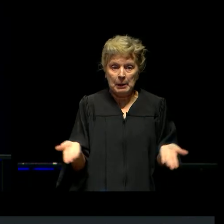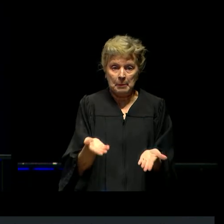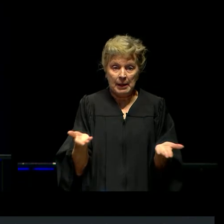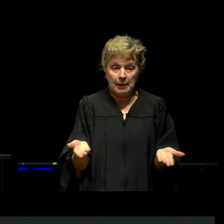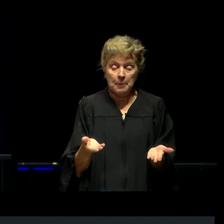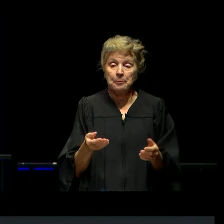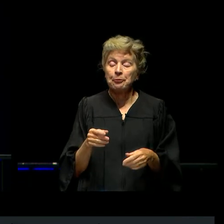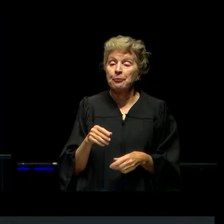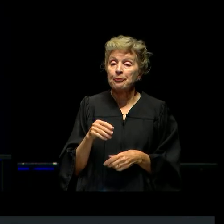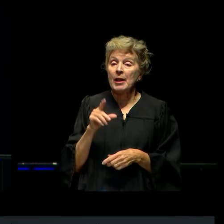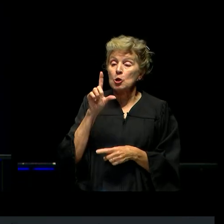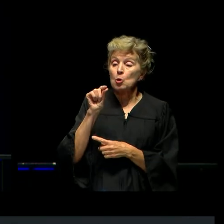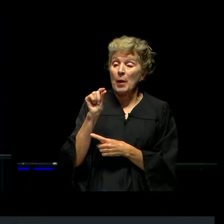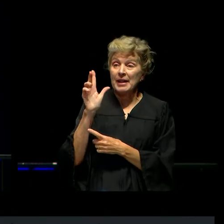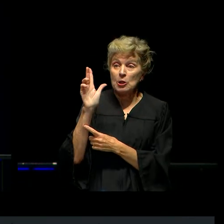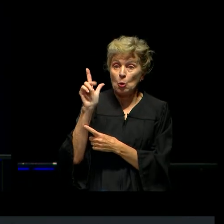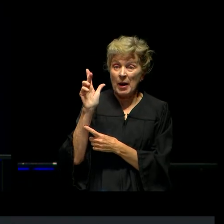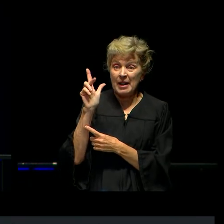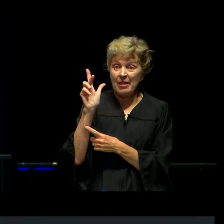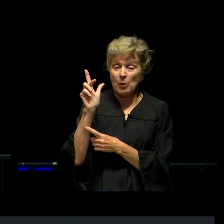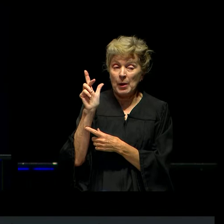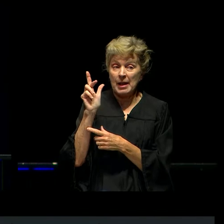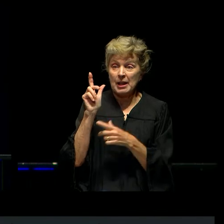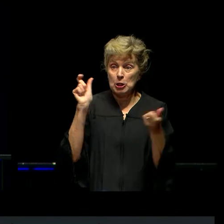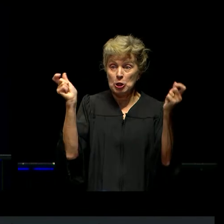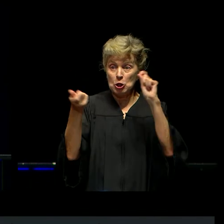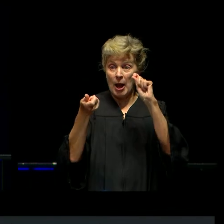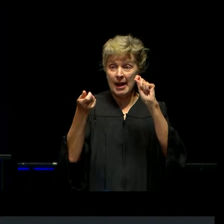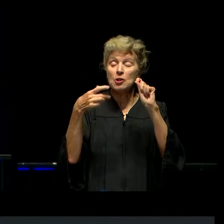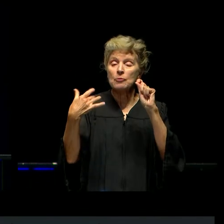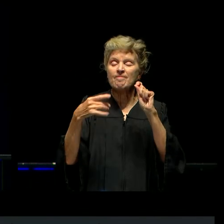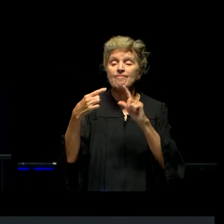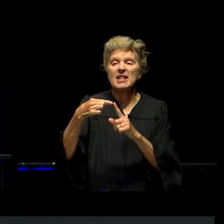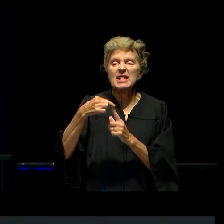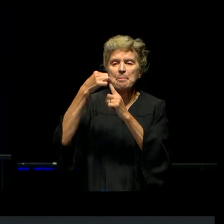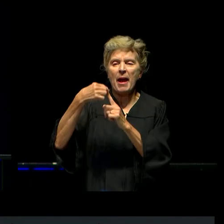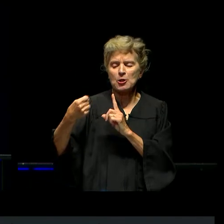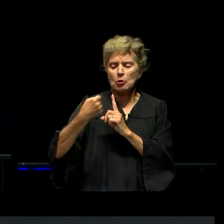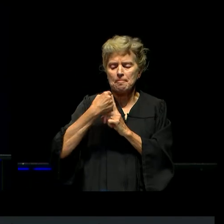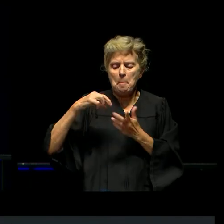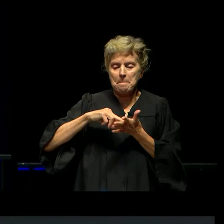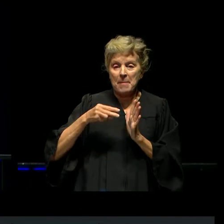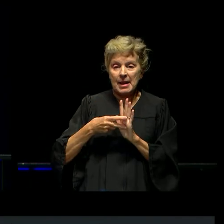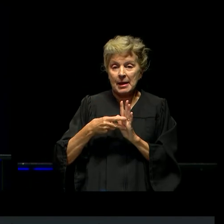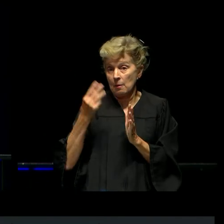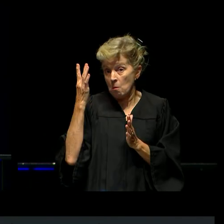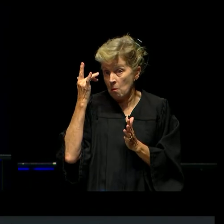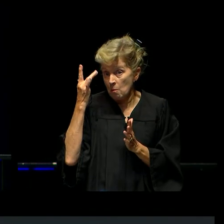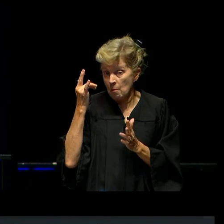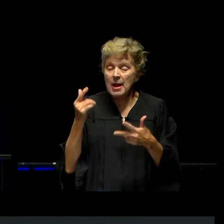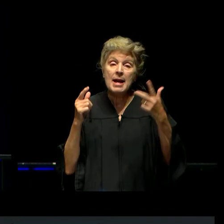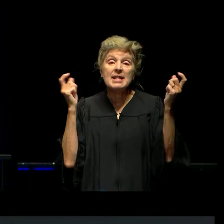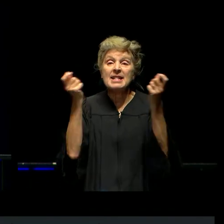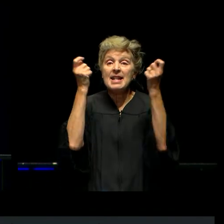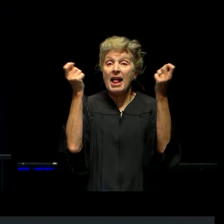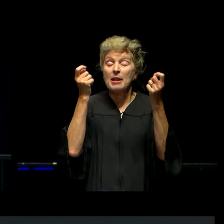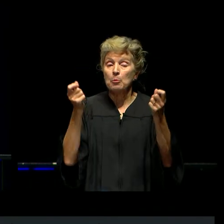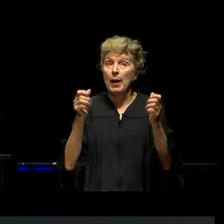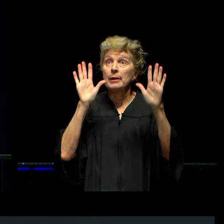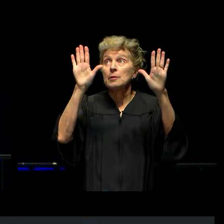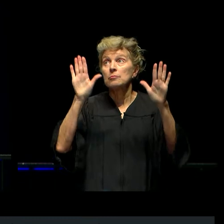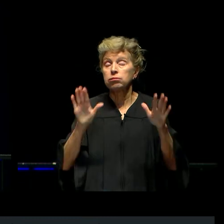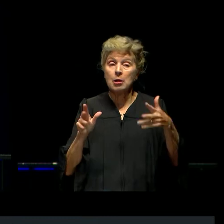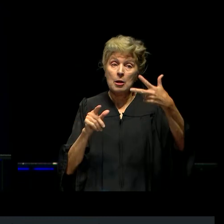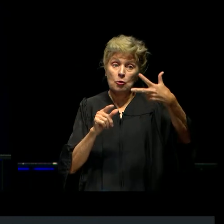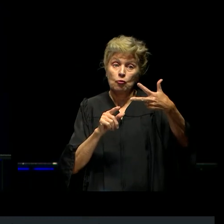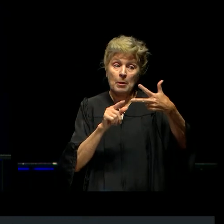in 2023, it holds special meaning. We are celebrating a remarkable